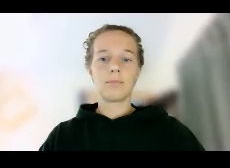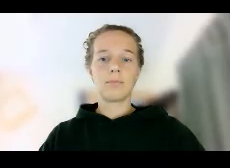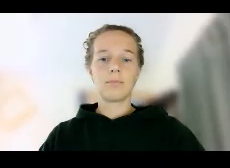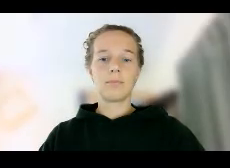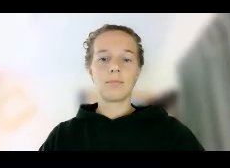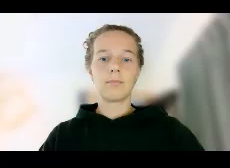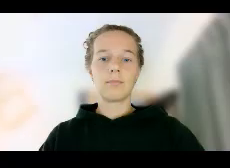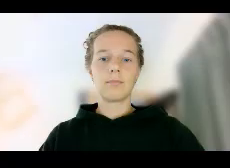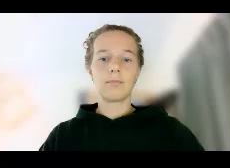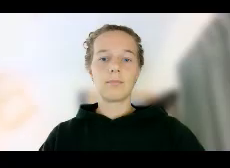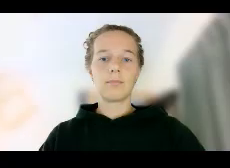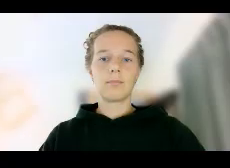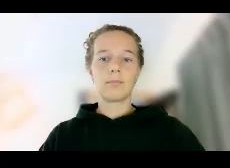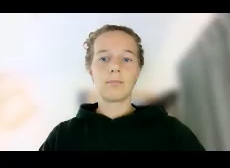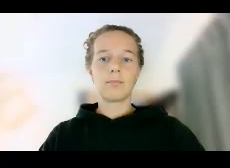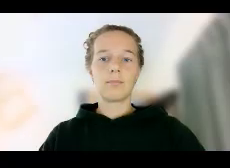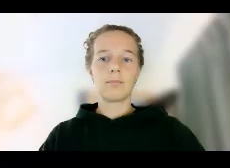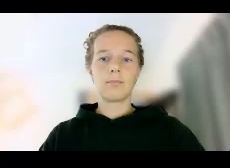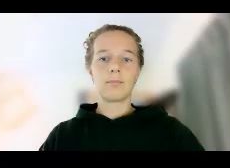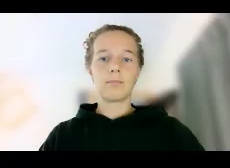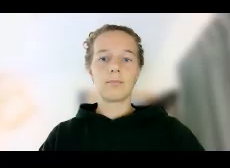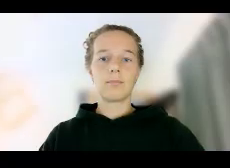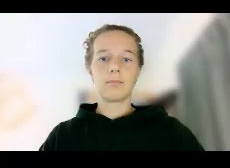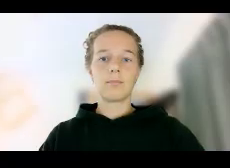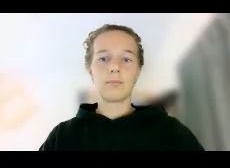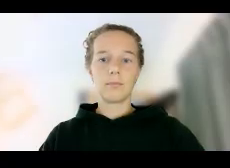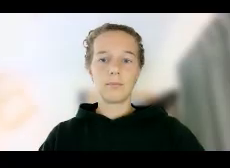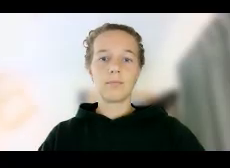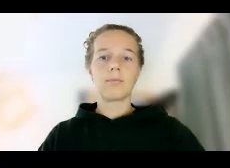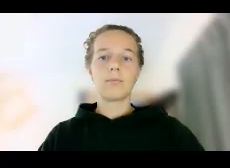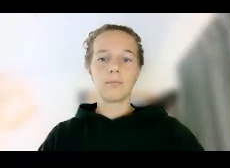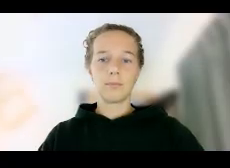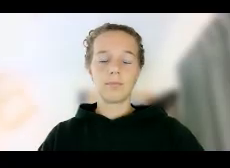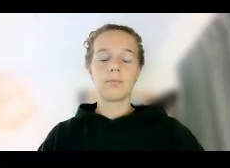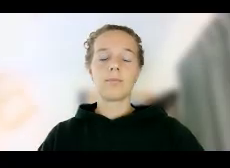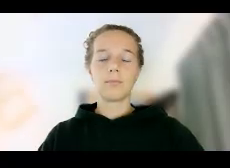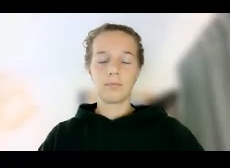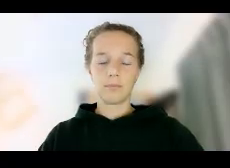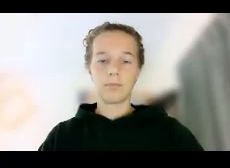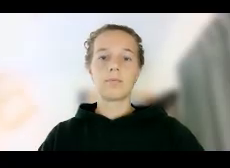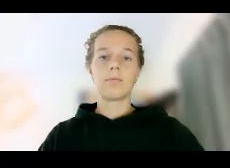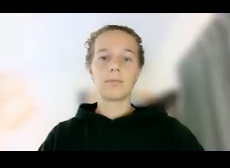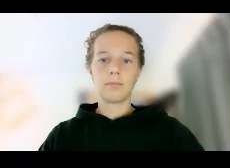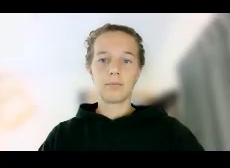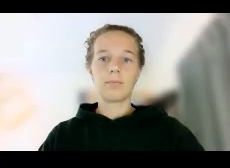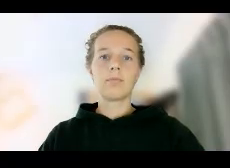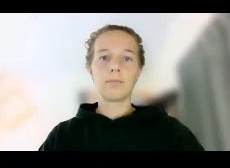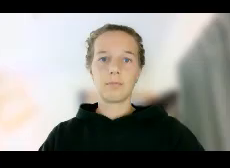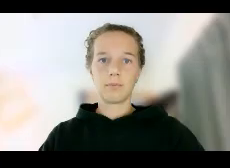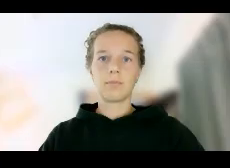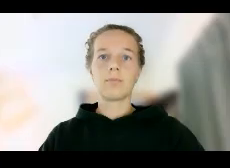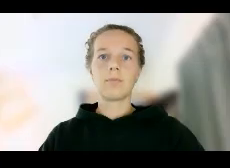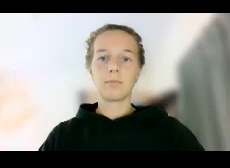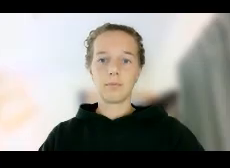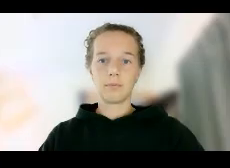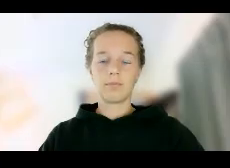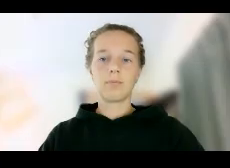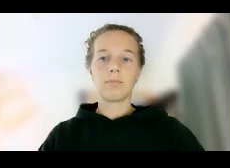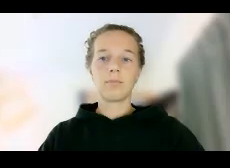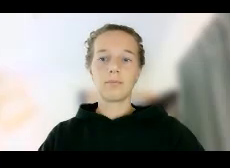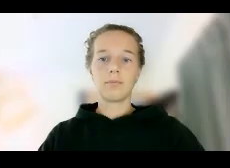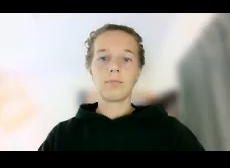potential to create much bigger impacts on the whole ecosystem. So it allows us to have access to these levers